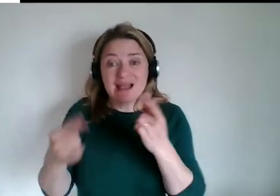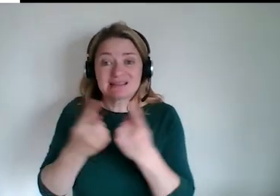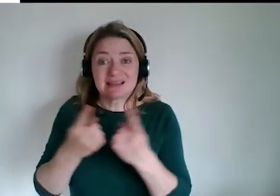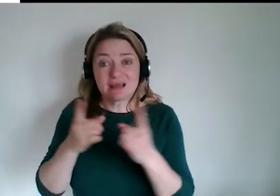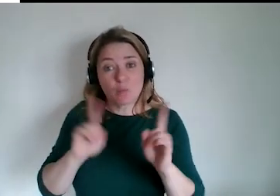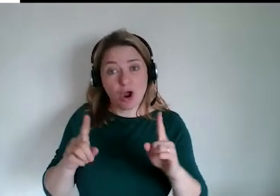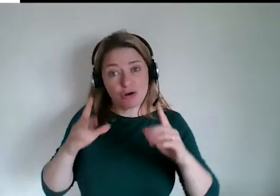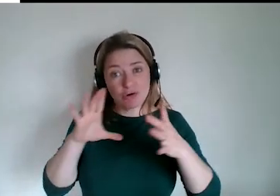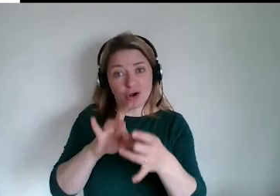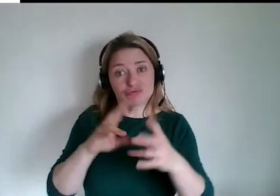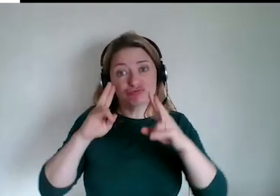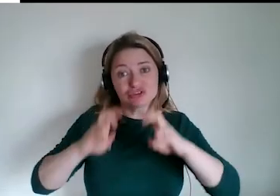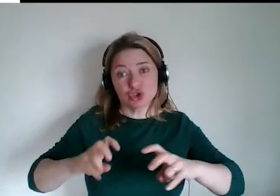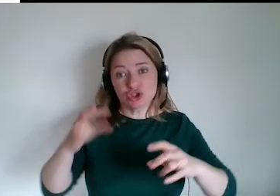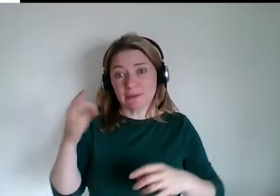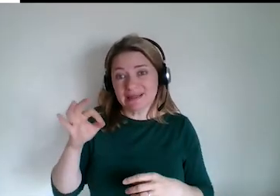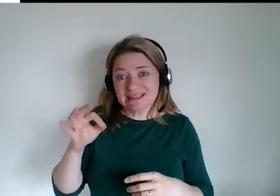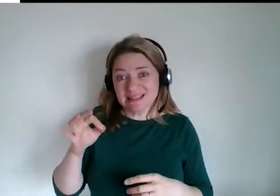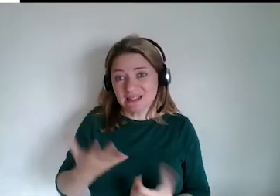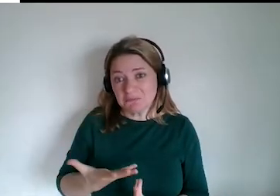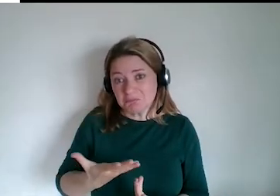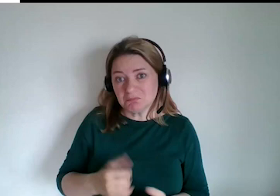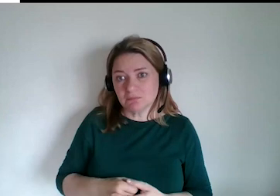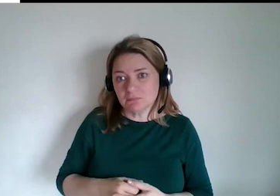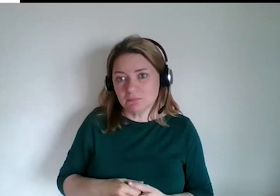committee. You could contact the research